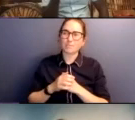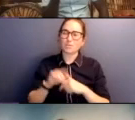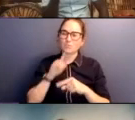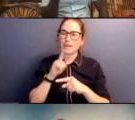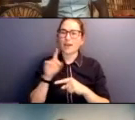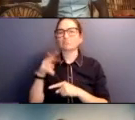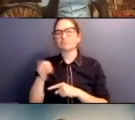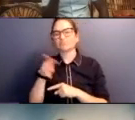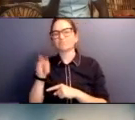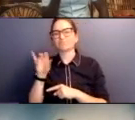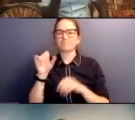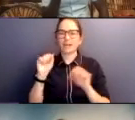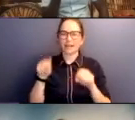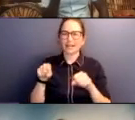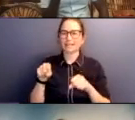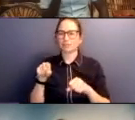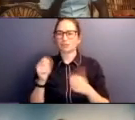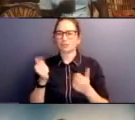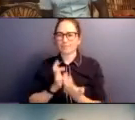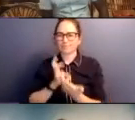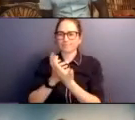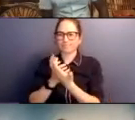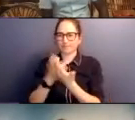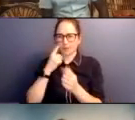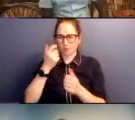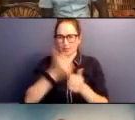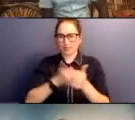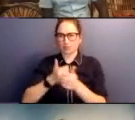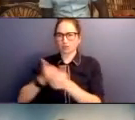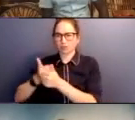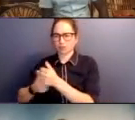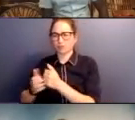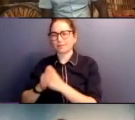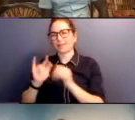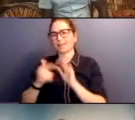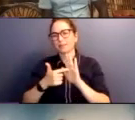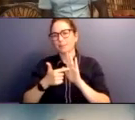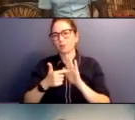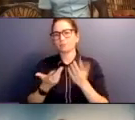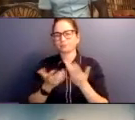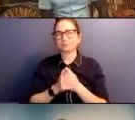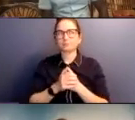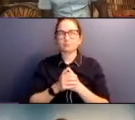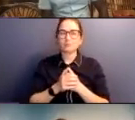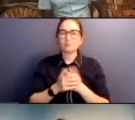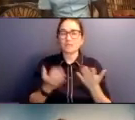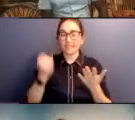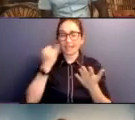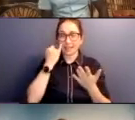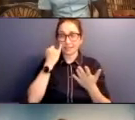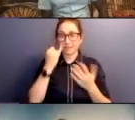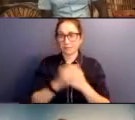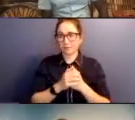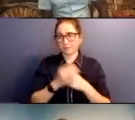when I go into adapting instruments for each individual. For example, if I have, and this is